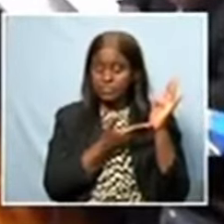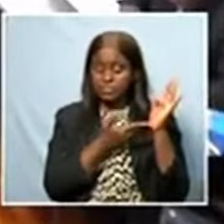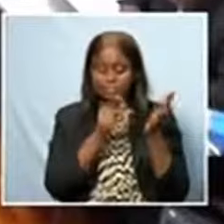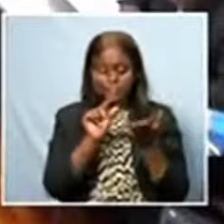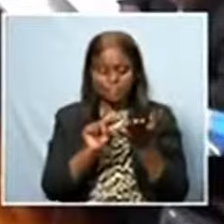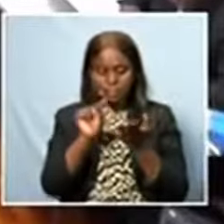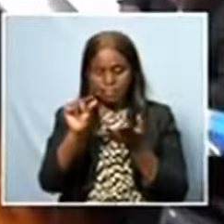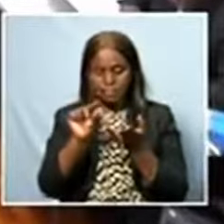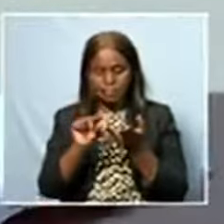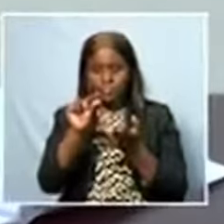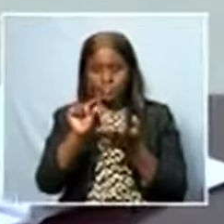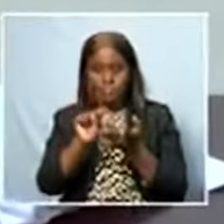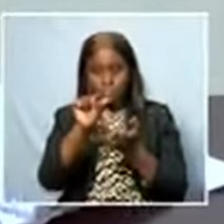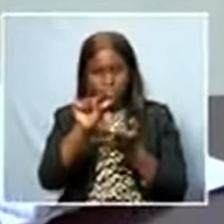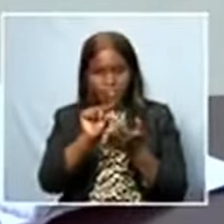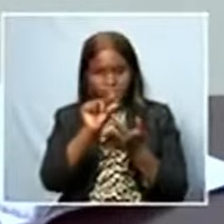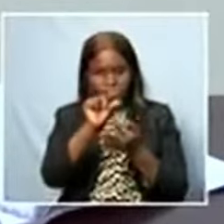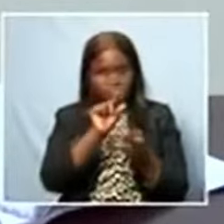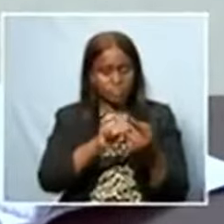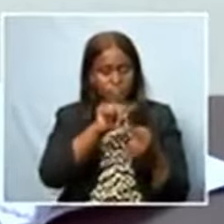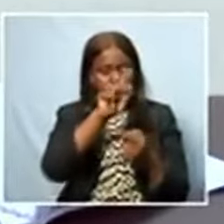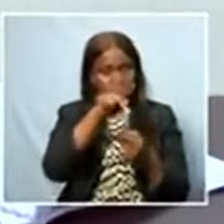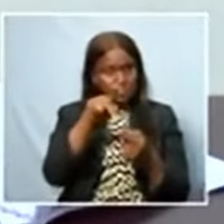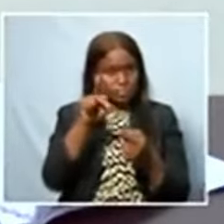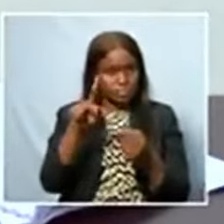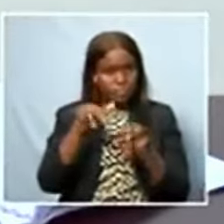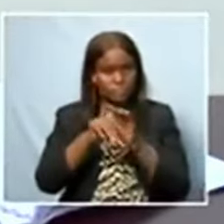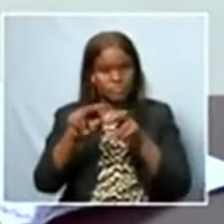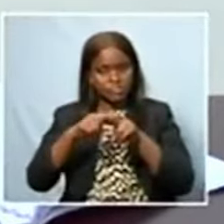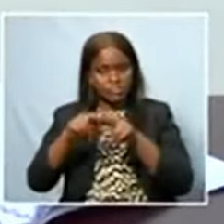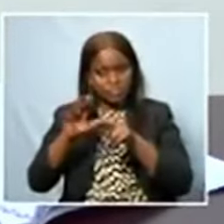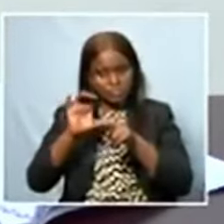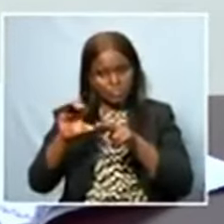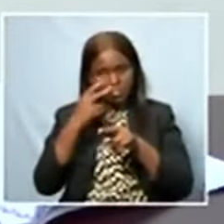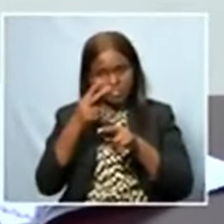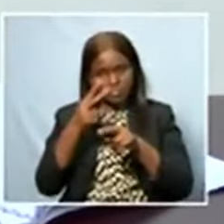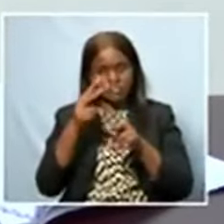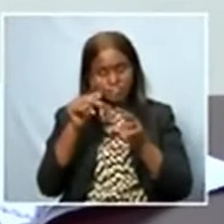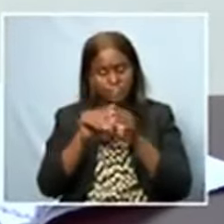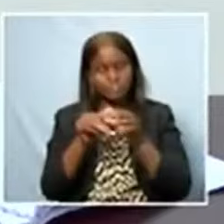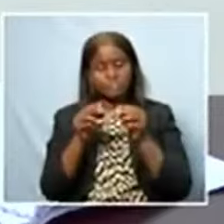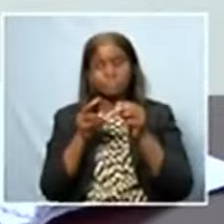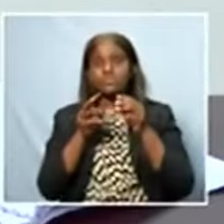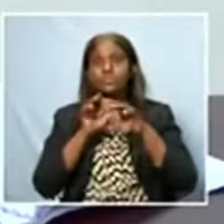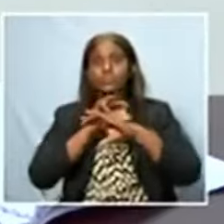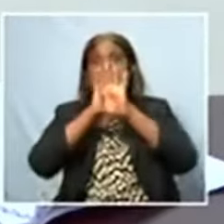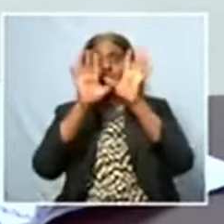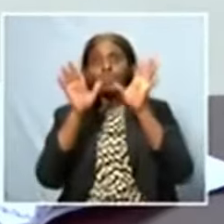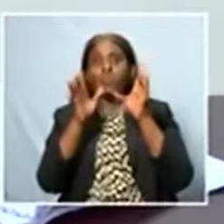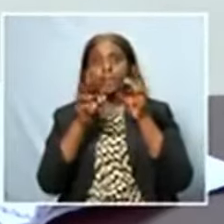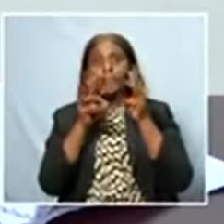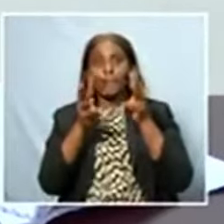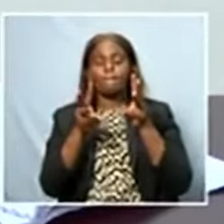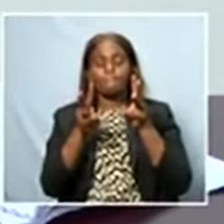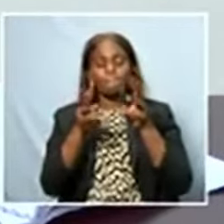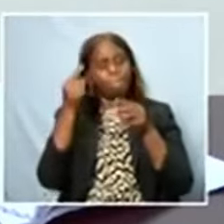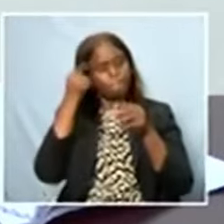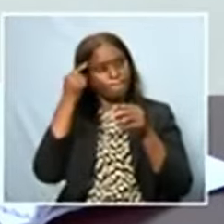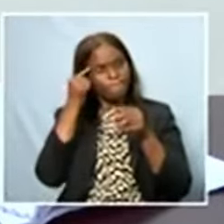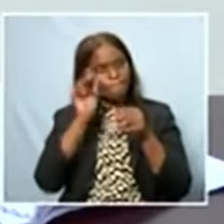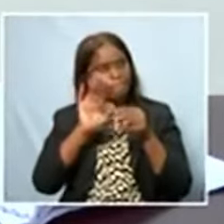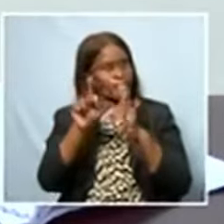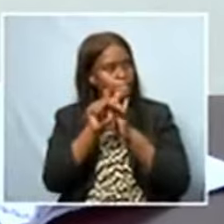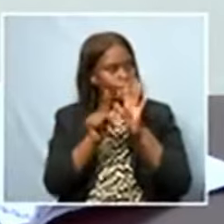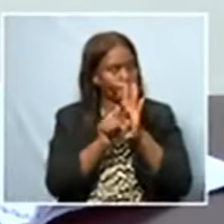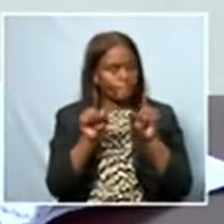incentive rating to the PPP in the rail sector, I think we have to look at also in the context of overall government policy,